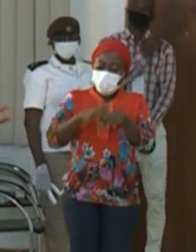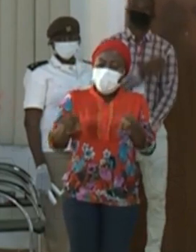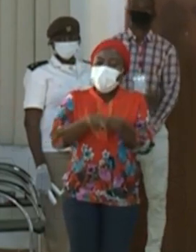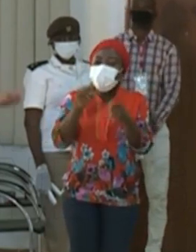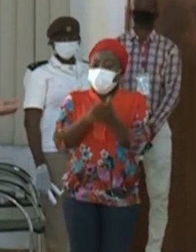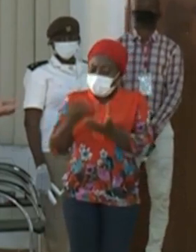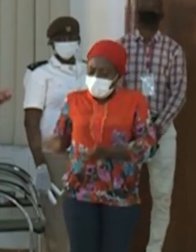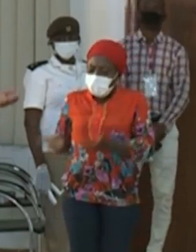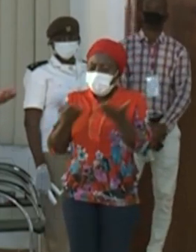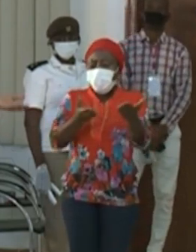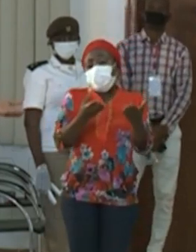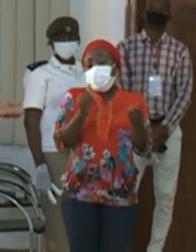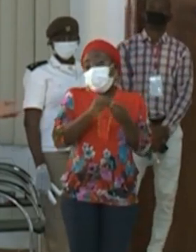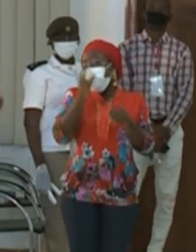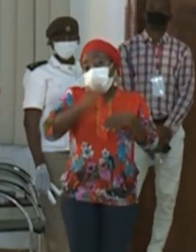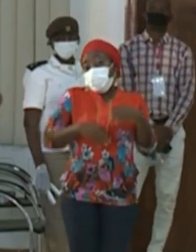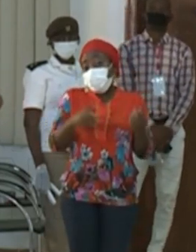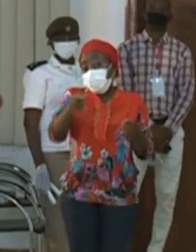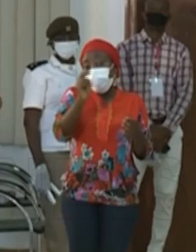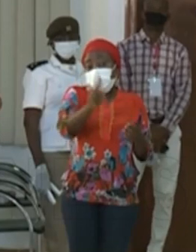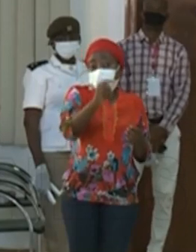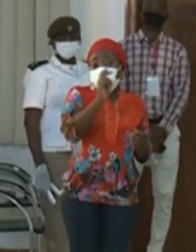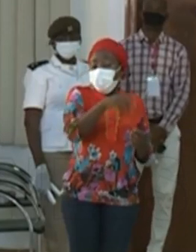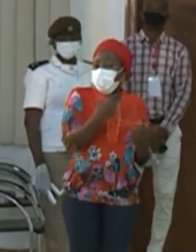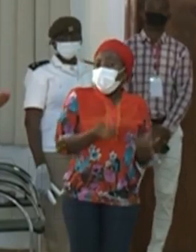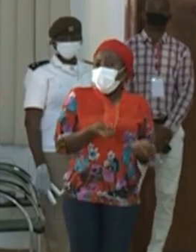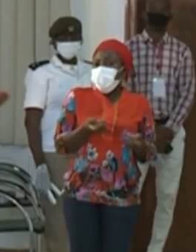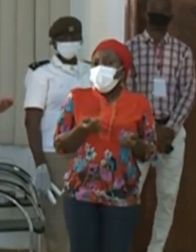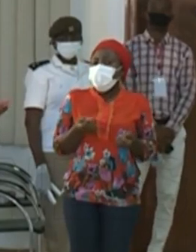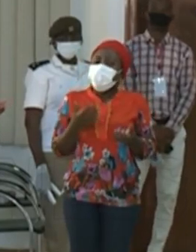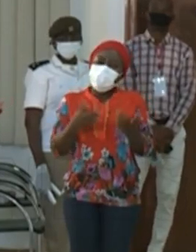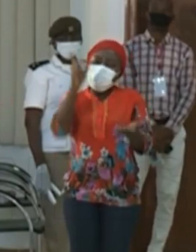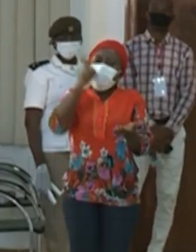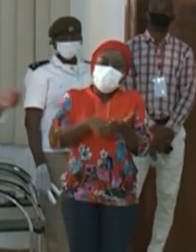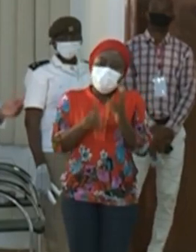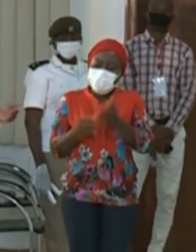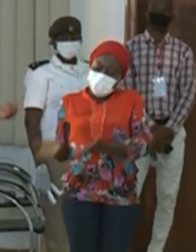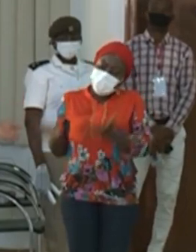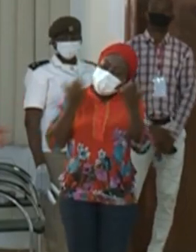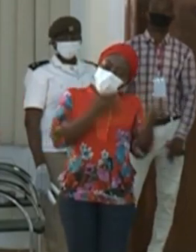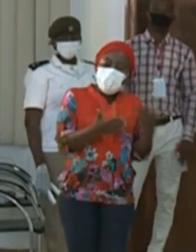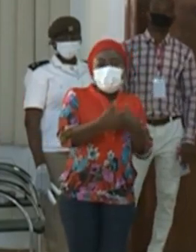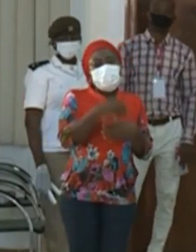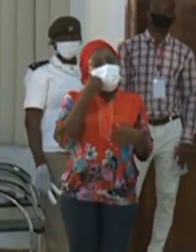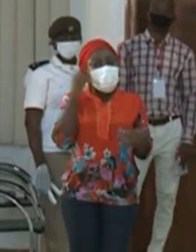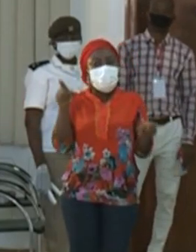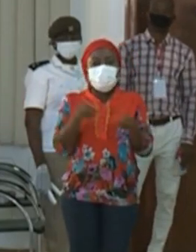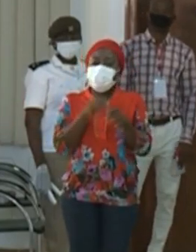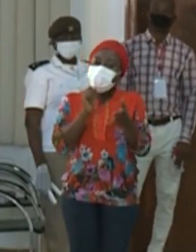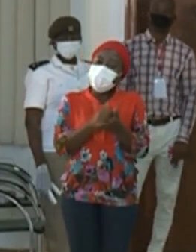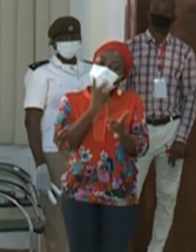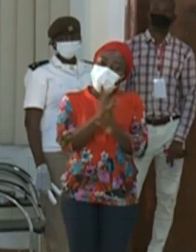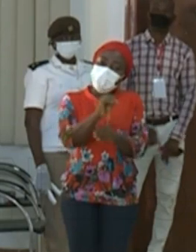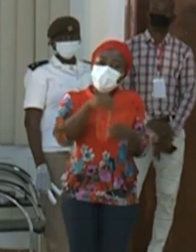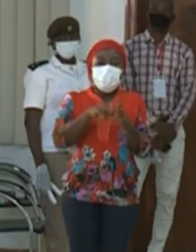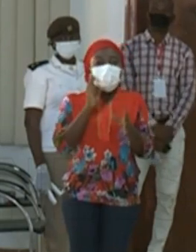than maybe 300, 400, 500 at a go, so that maybe 1,000 people in 2 weeks will be in Nigeria. There are also some